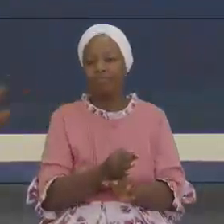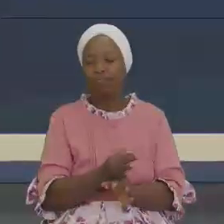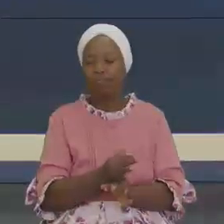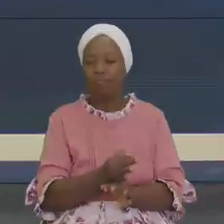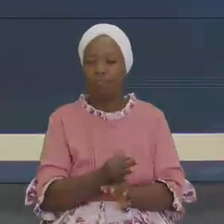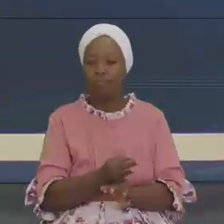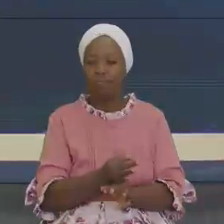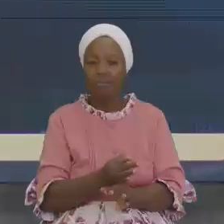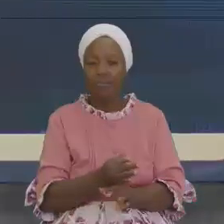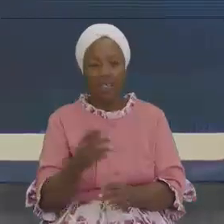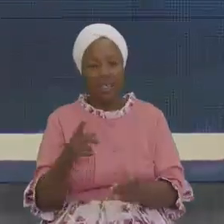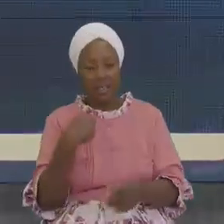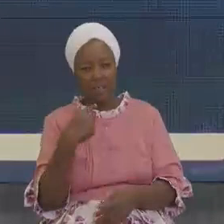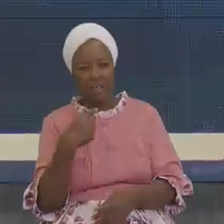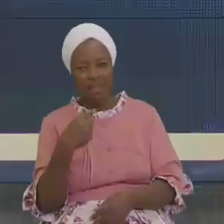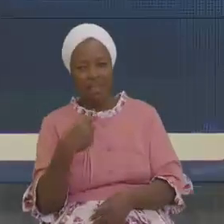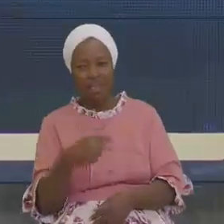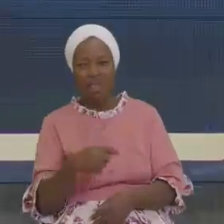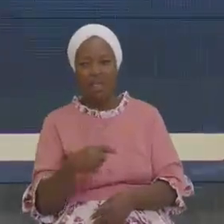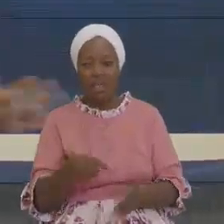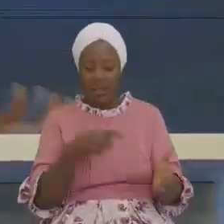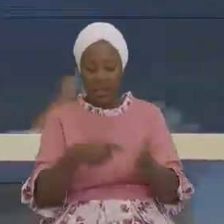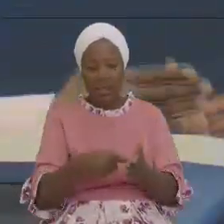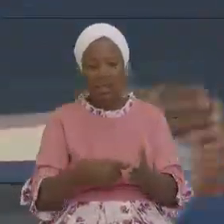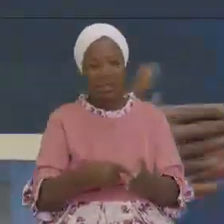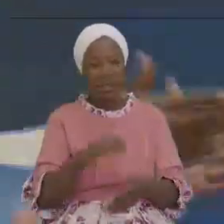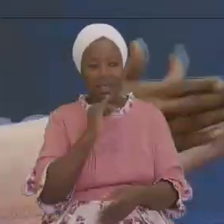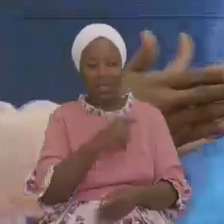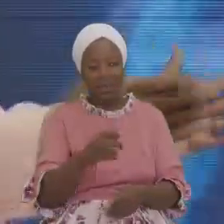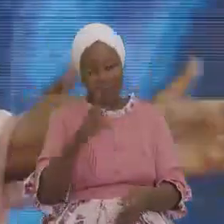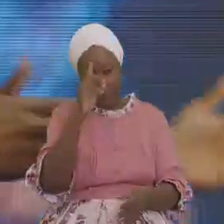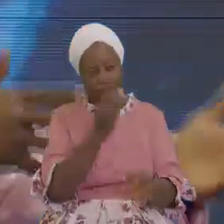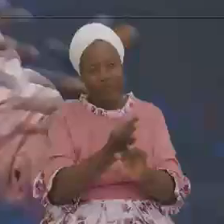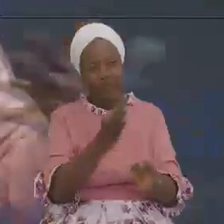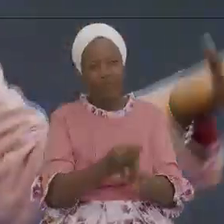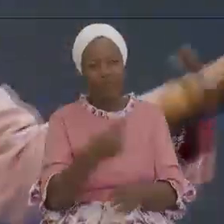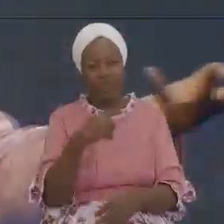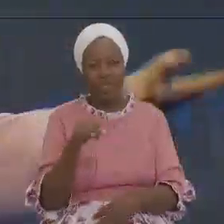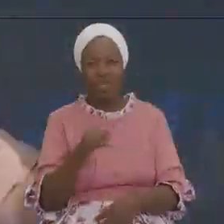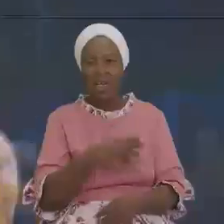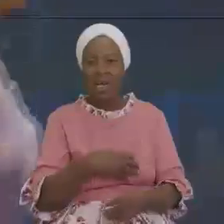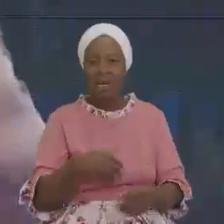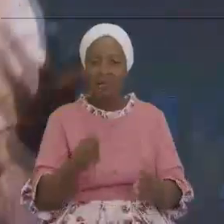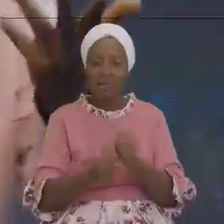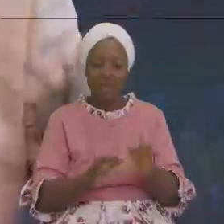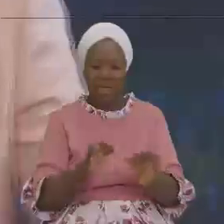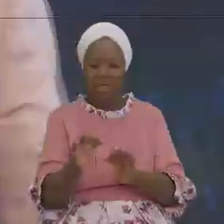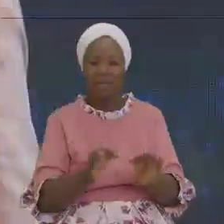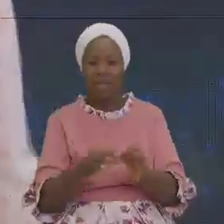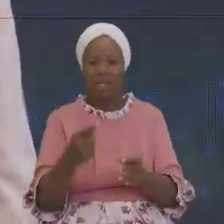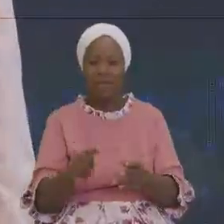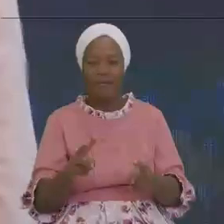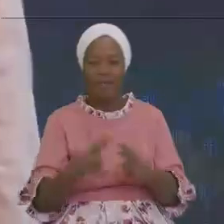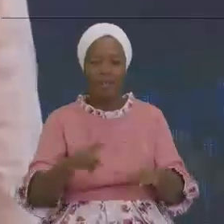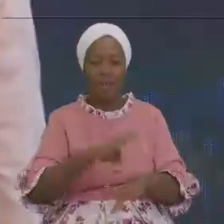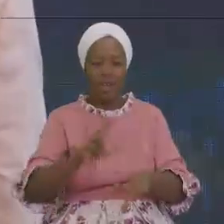He said, this faithful saying extends to the very nature and the life of